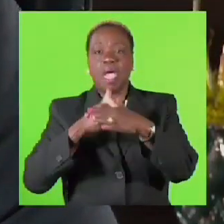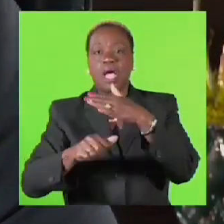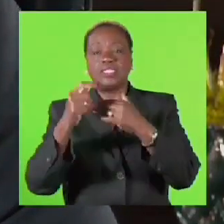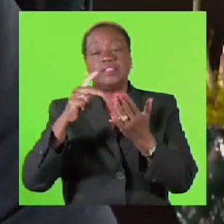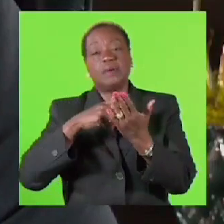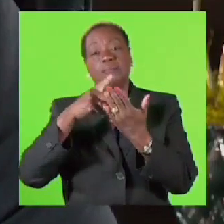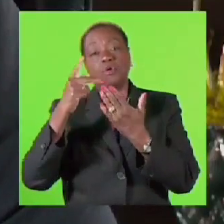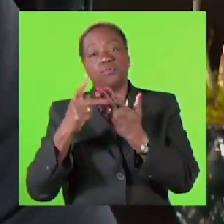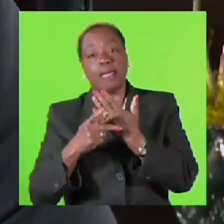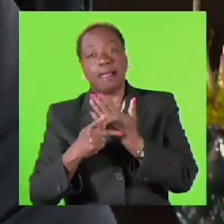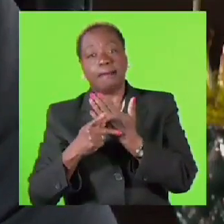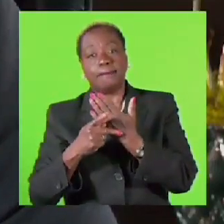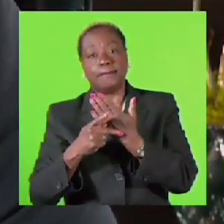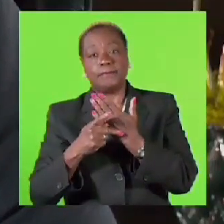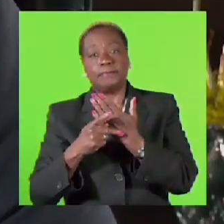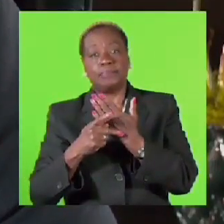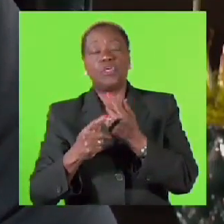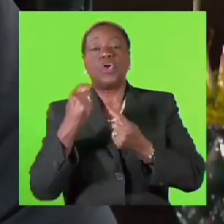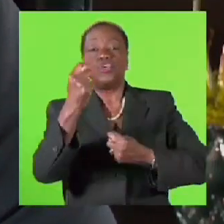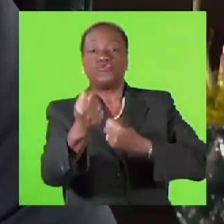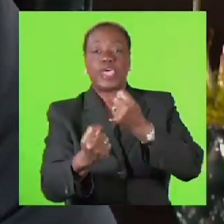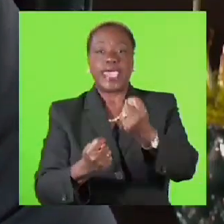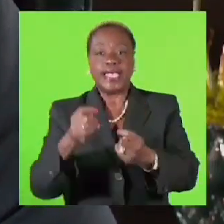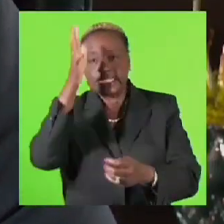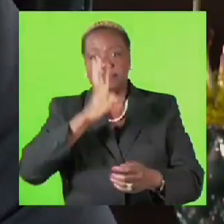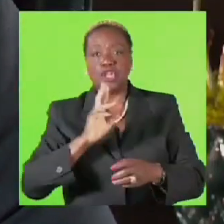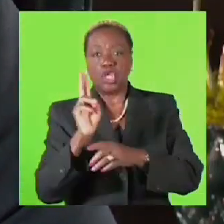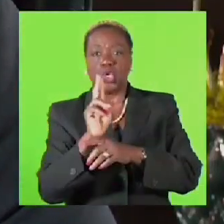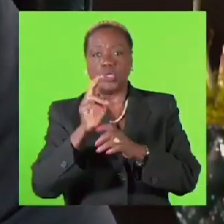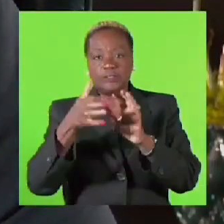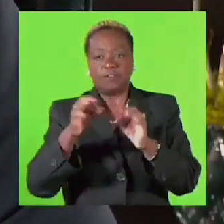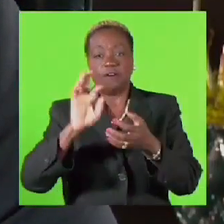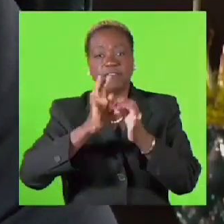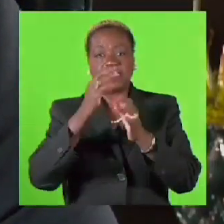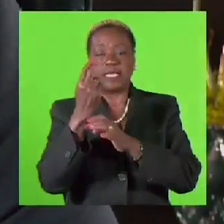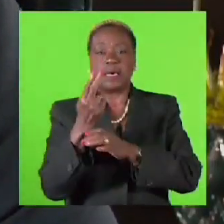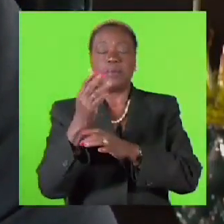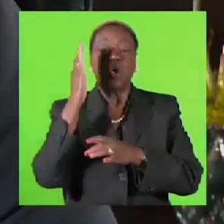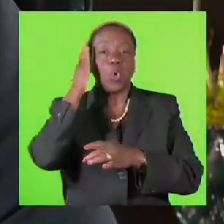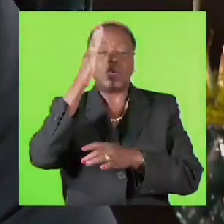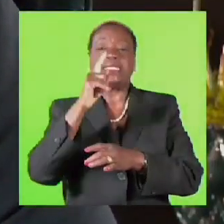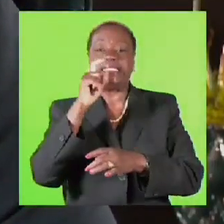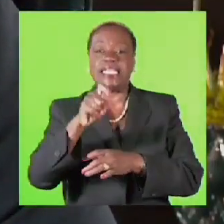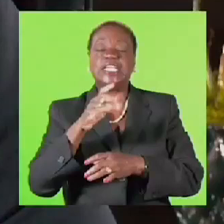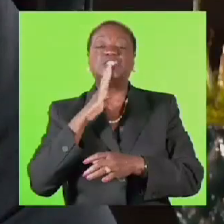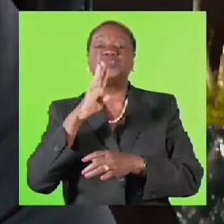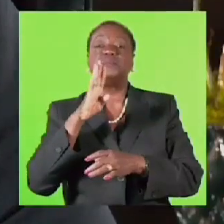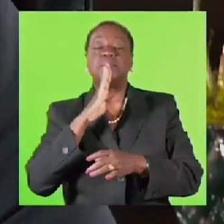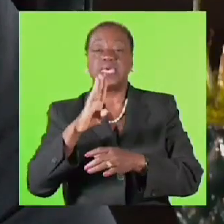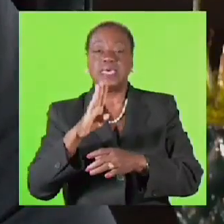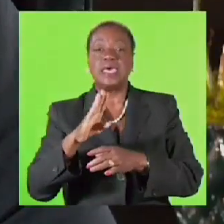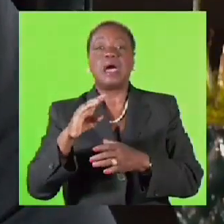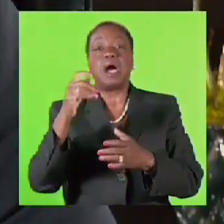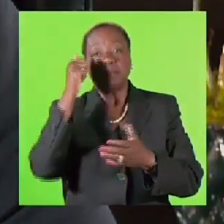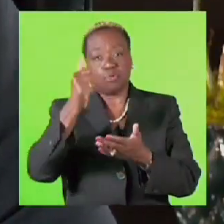Under the program, tradesmen used for repairs will need to be approved.